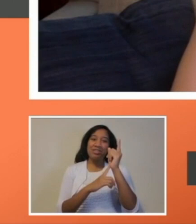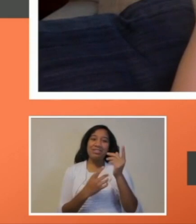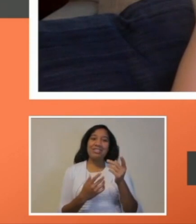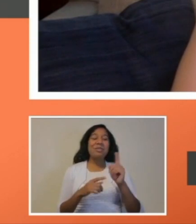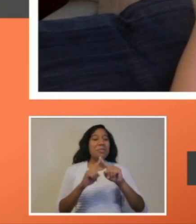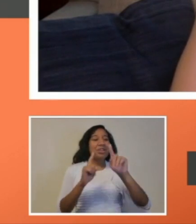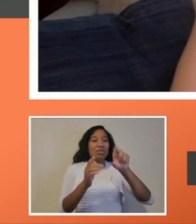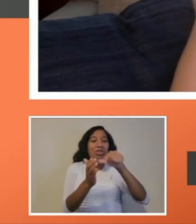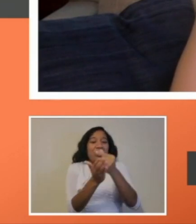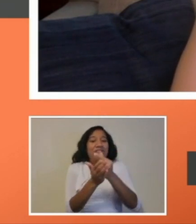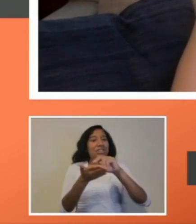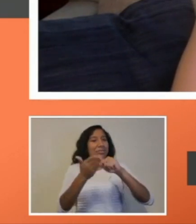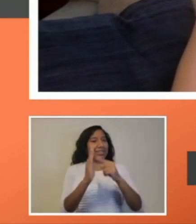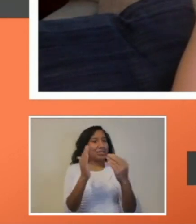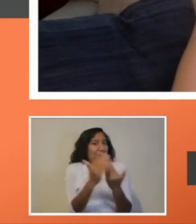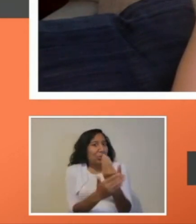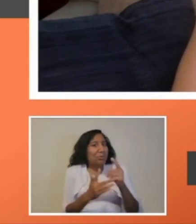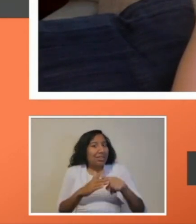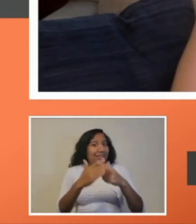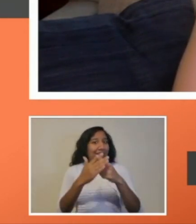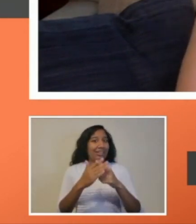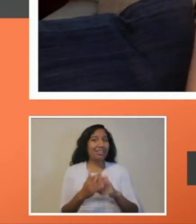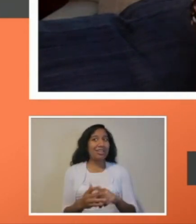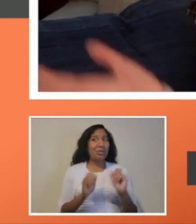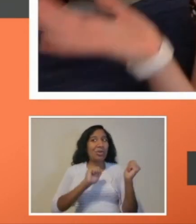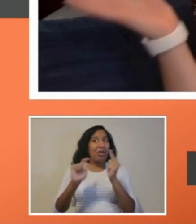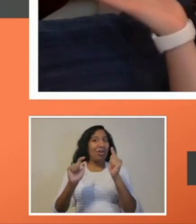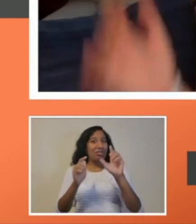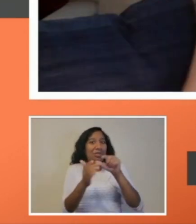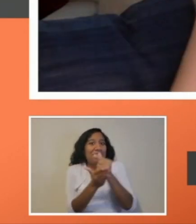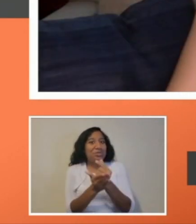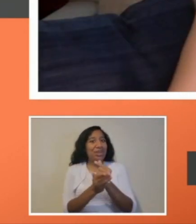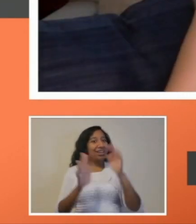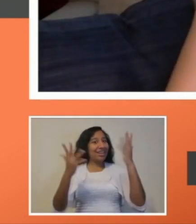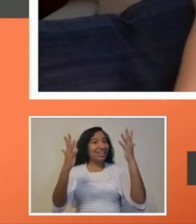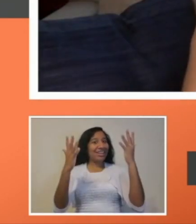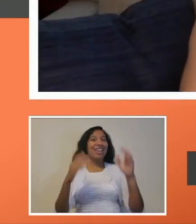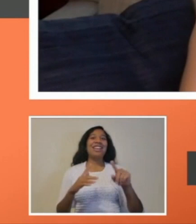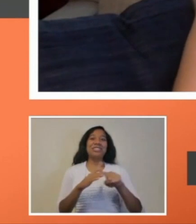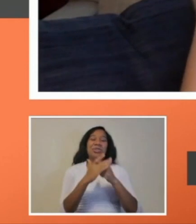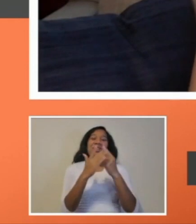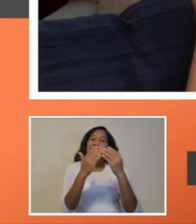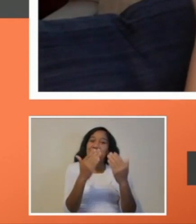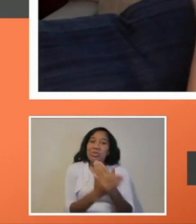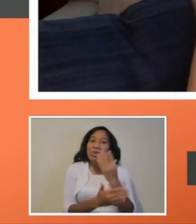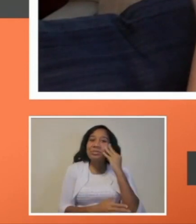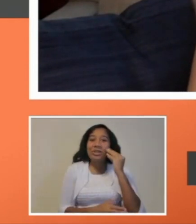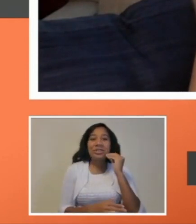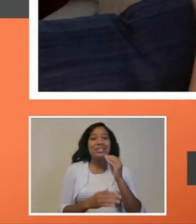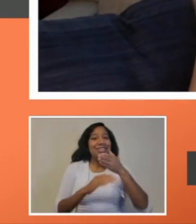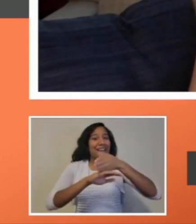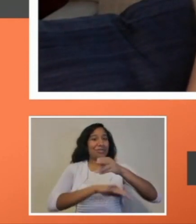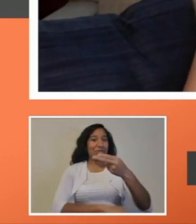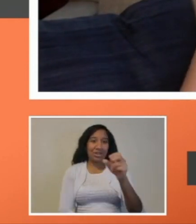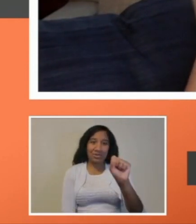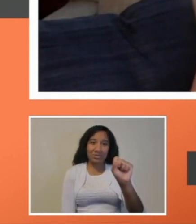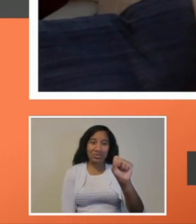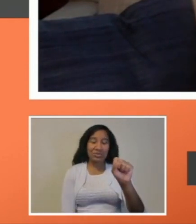Josephson, also spoke at the commencement. She stayed positive, ensuring that the community would get through this difficult time